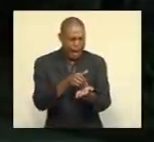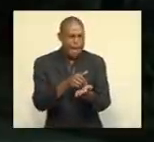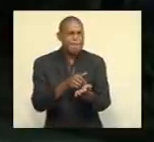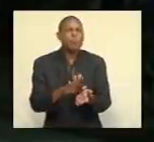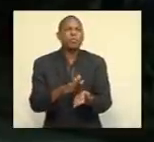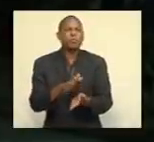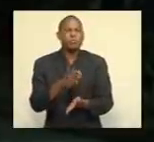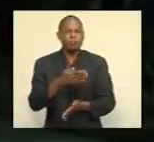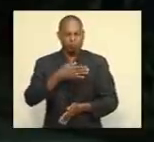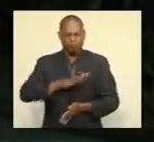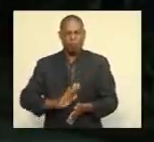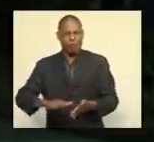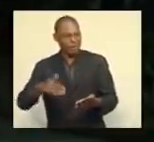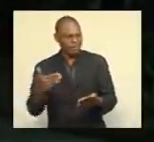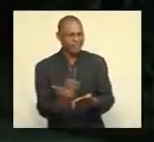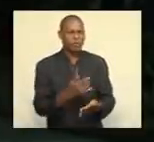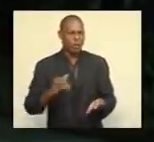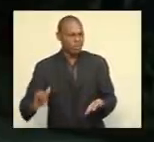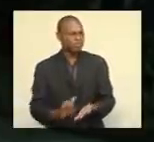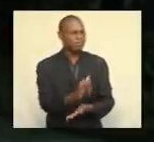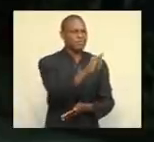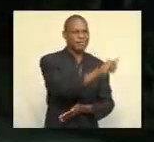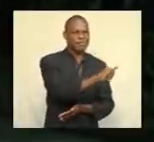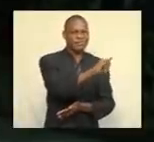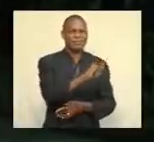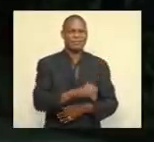containment area for flights out of Nandi.